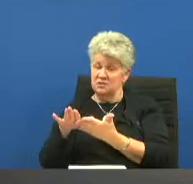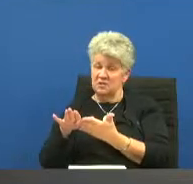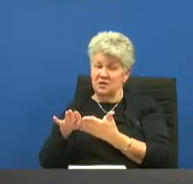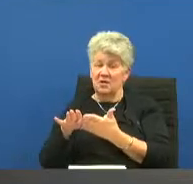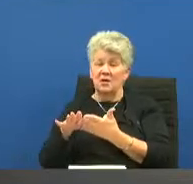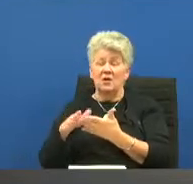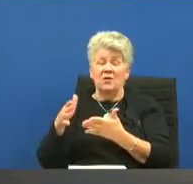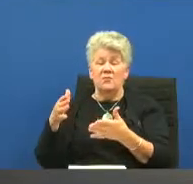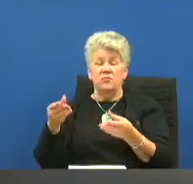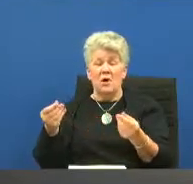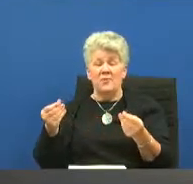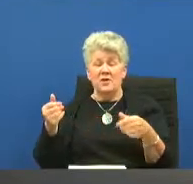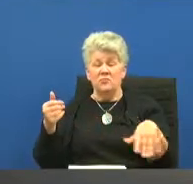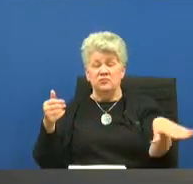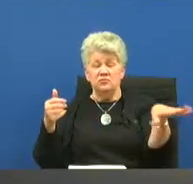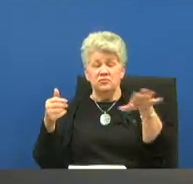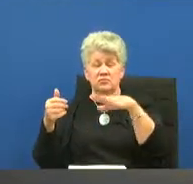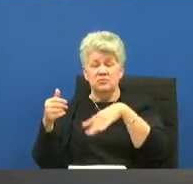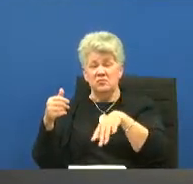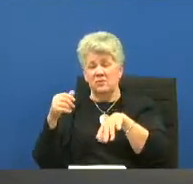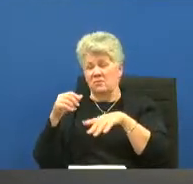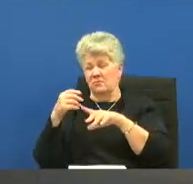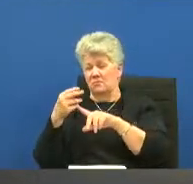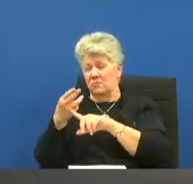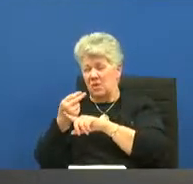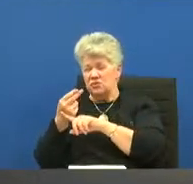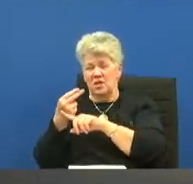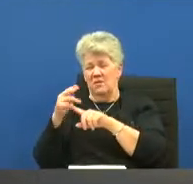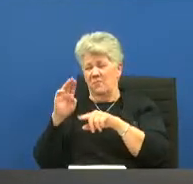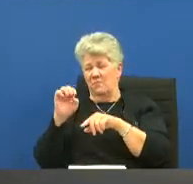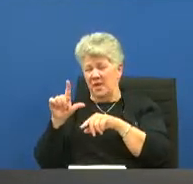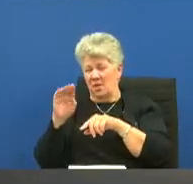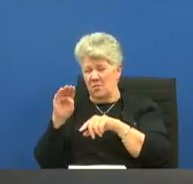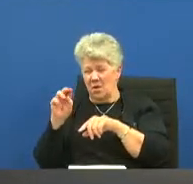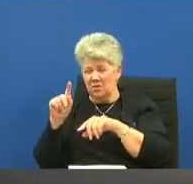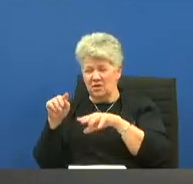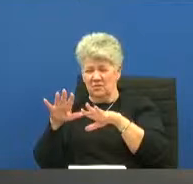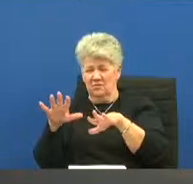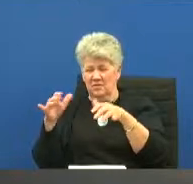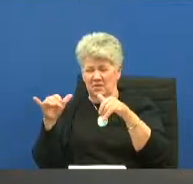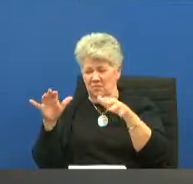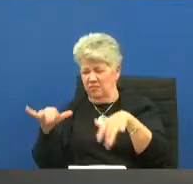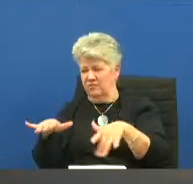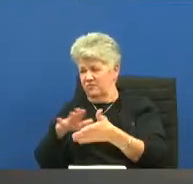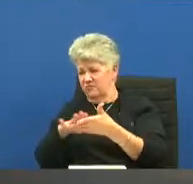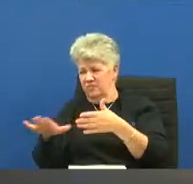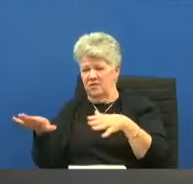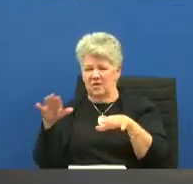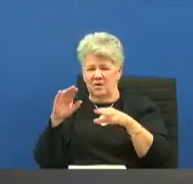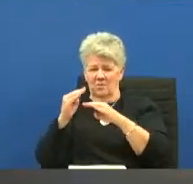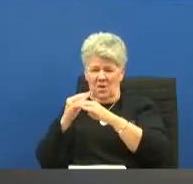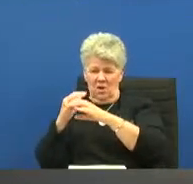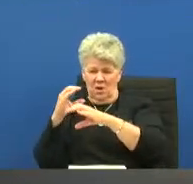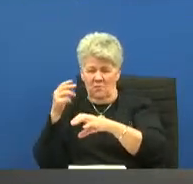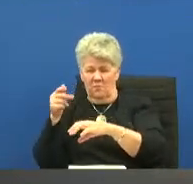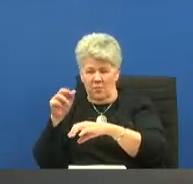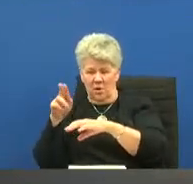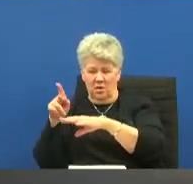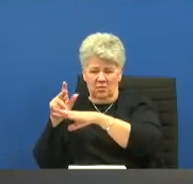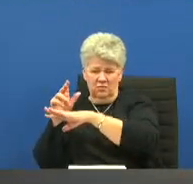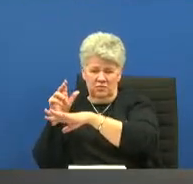whole property as a whole, from the motel to the Belmont, they used to be there, even the mobile home park that was